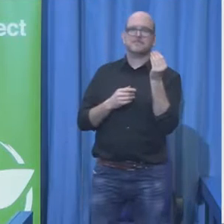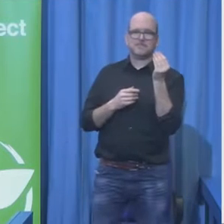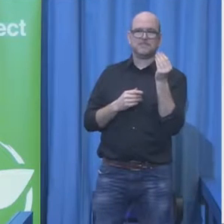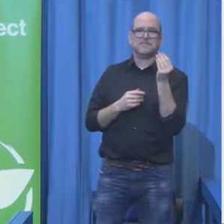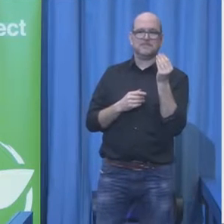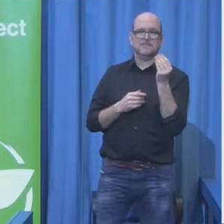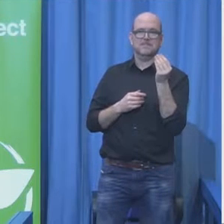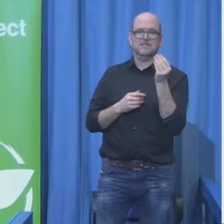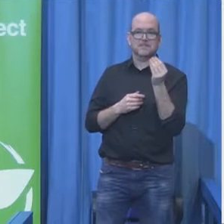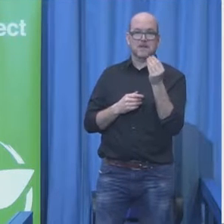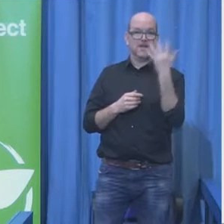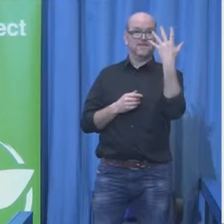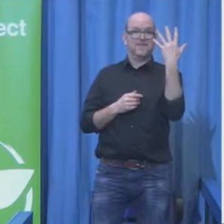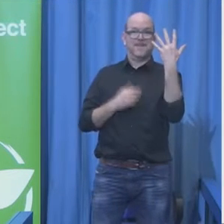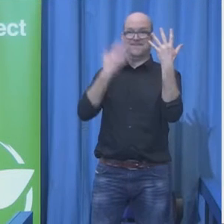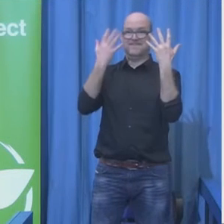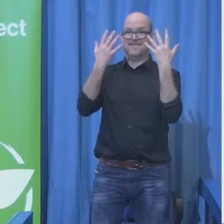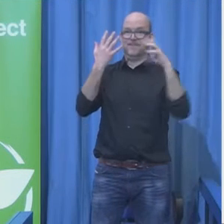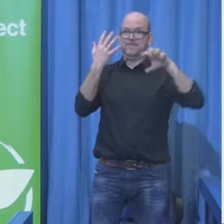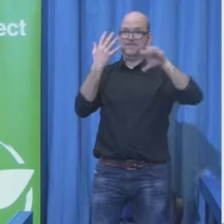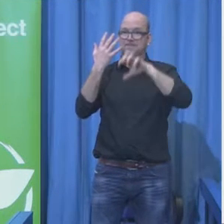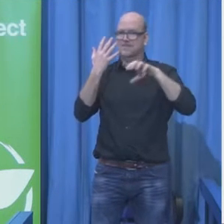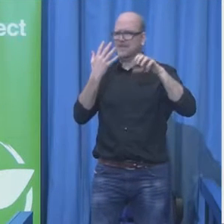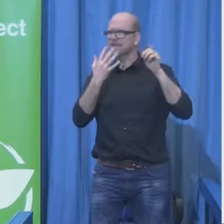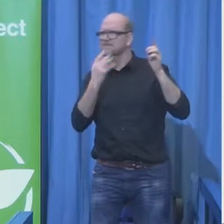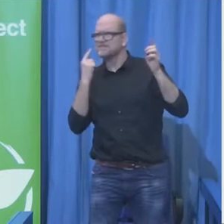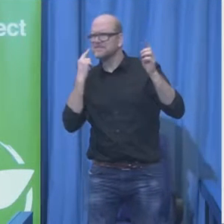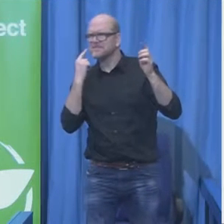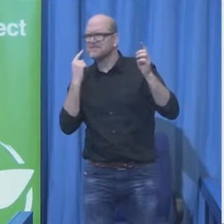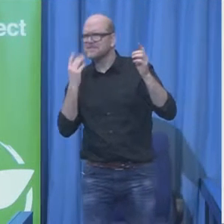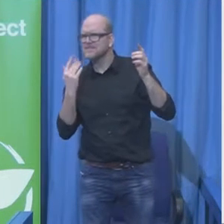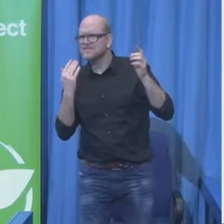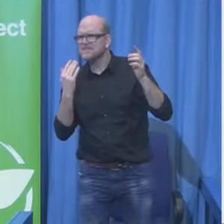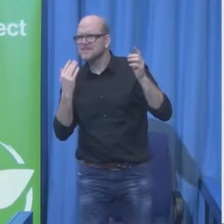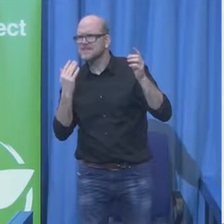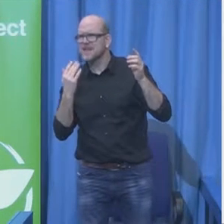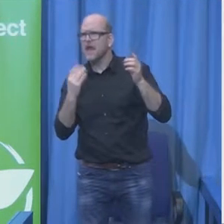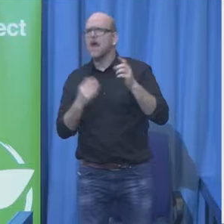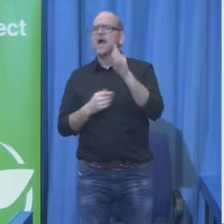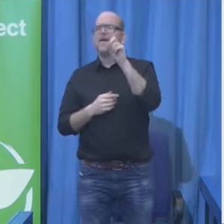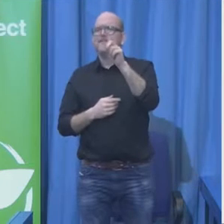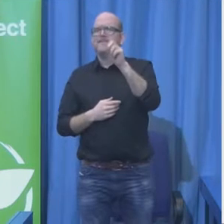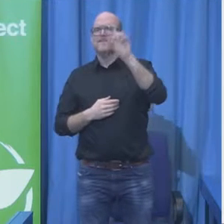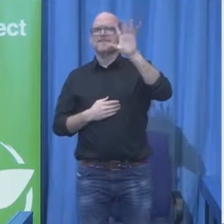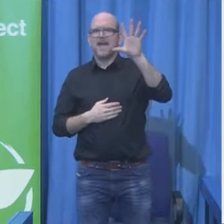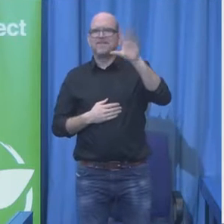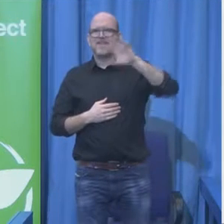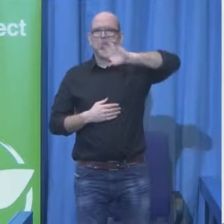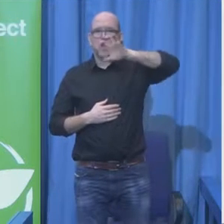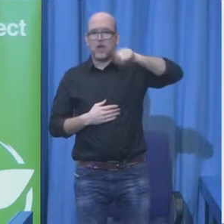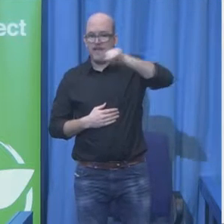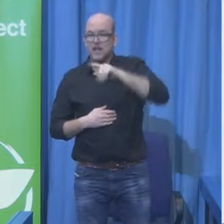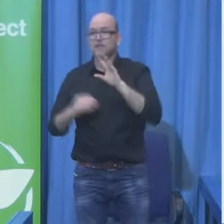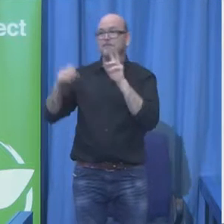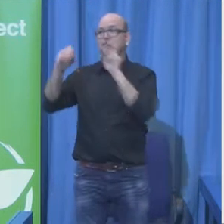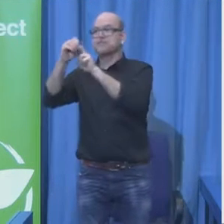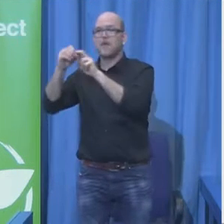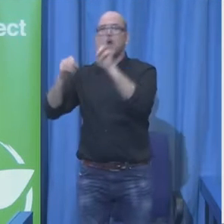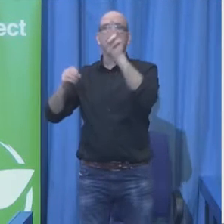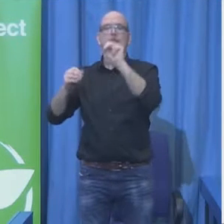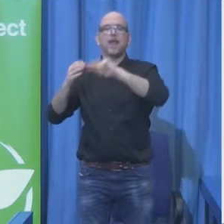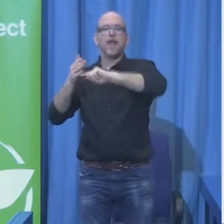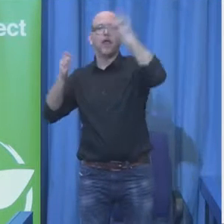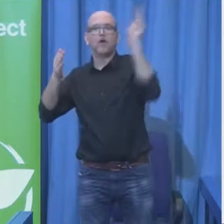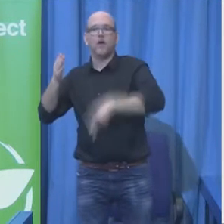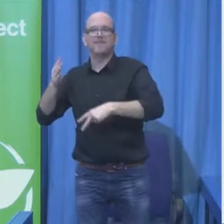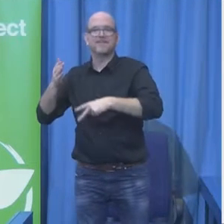have ratified the UN Convention on the Rights of People with Disabilities. Almost every single country would have